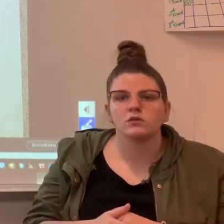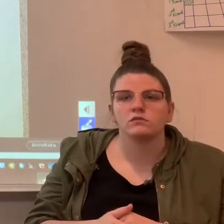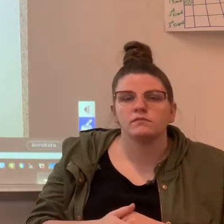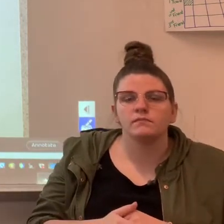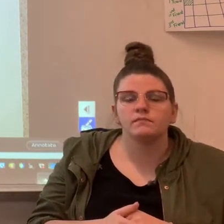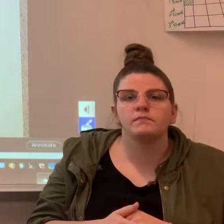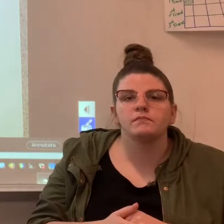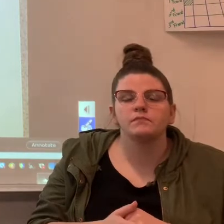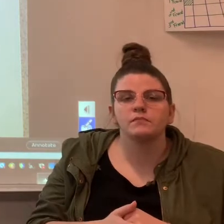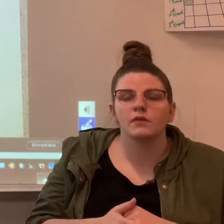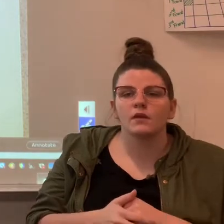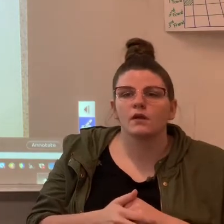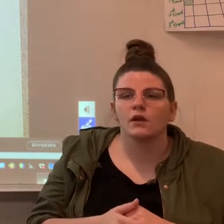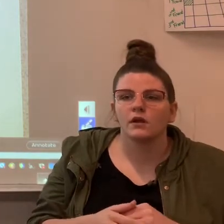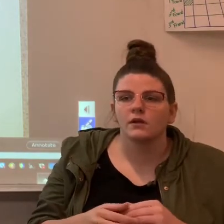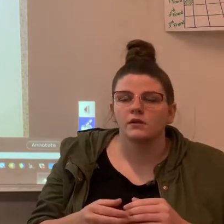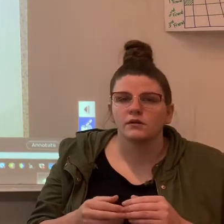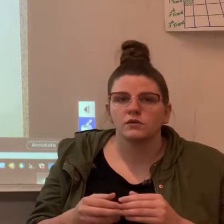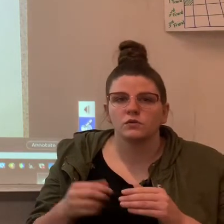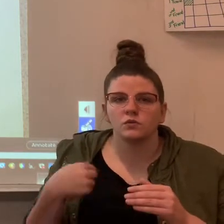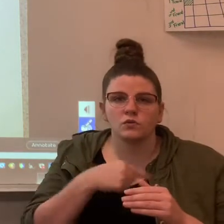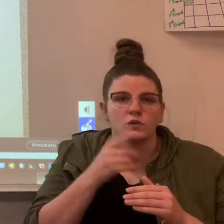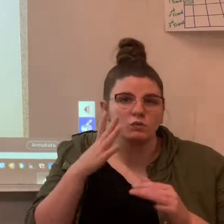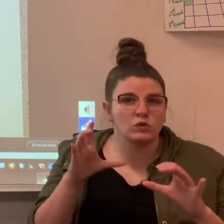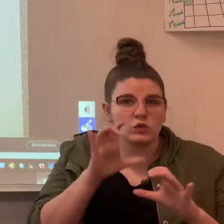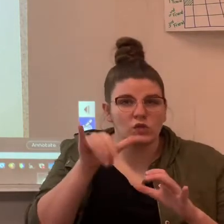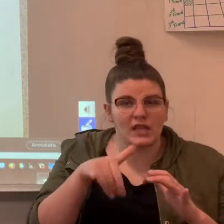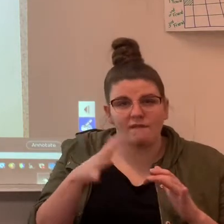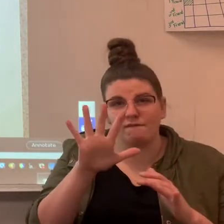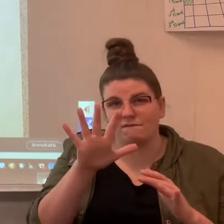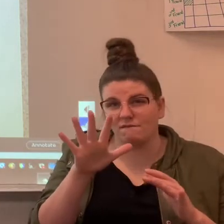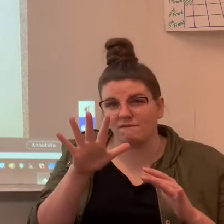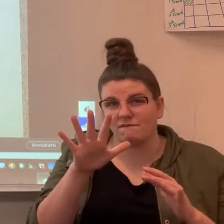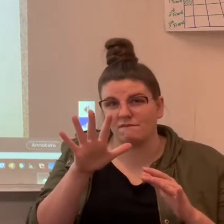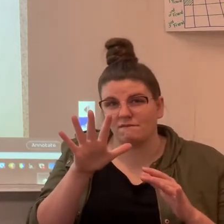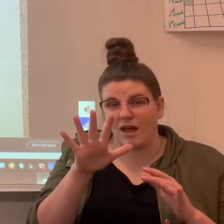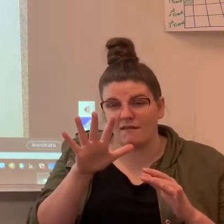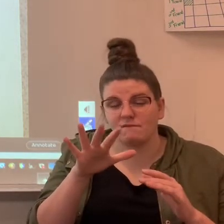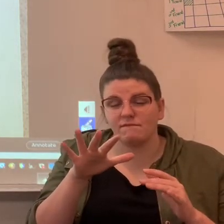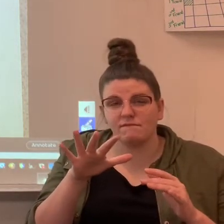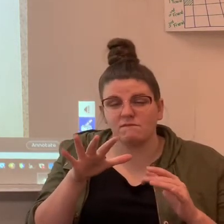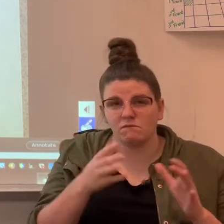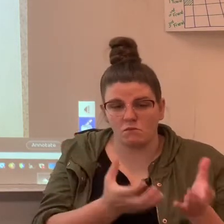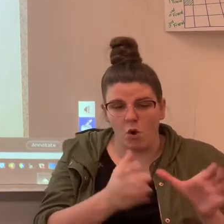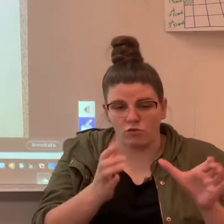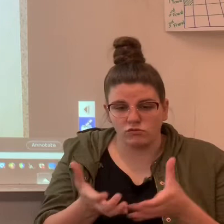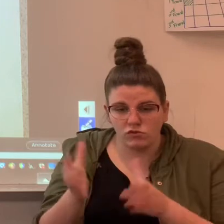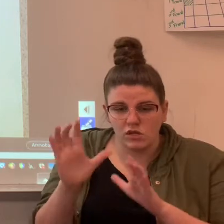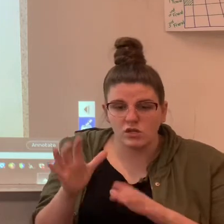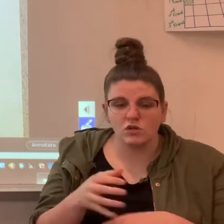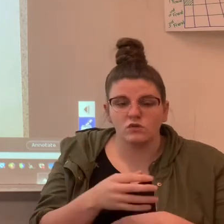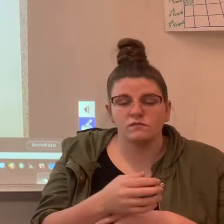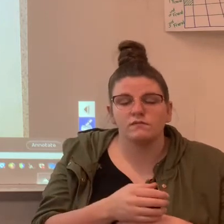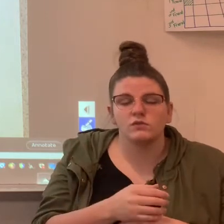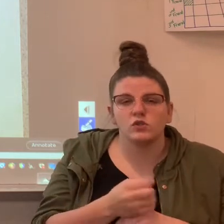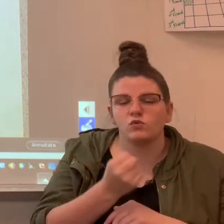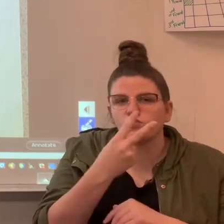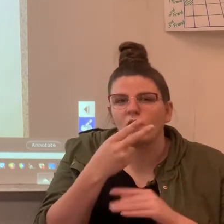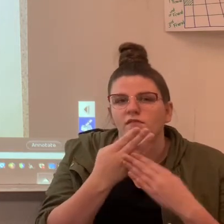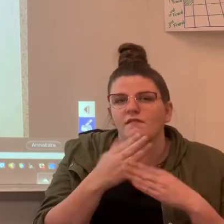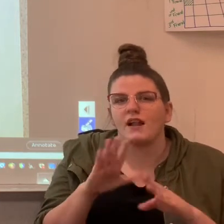We're pouring it into this bowl, we're doing that 5 times. So we take our 12 pounds and we divide it by